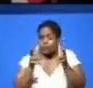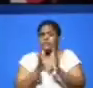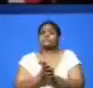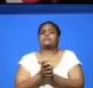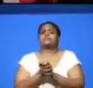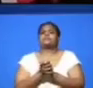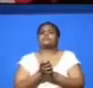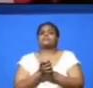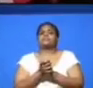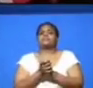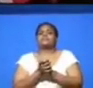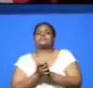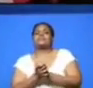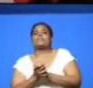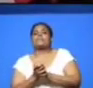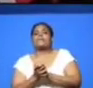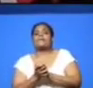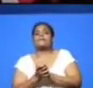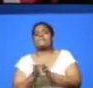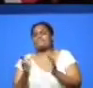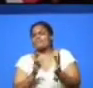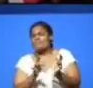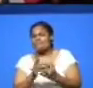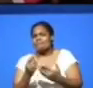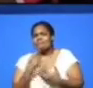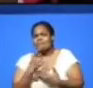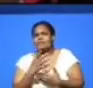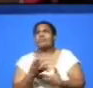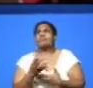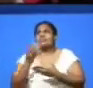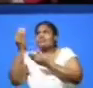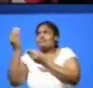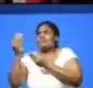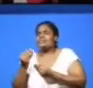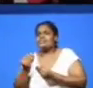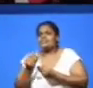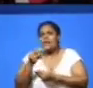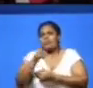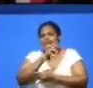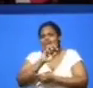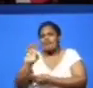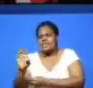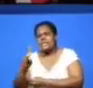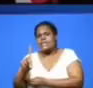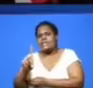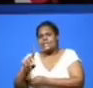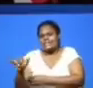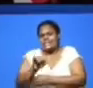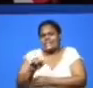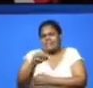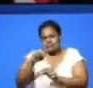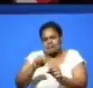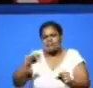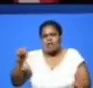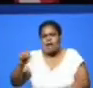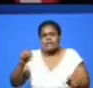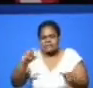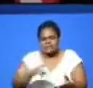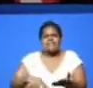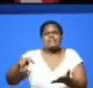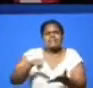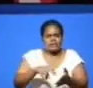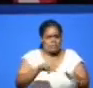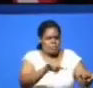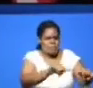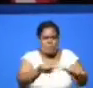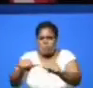next 25 minutes. The Bible said there was given to me a reed like a rod, saying, rise and measure the temple